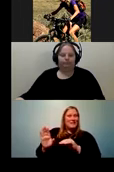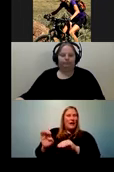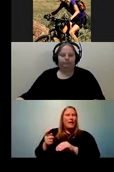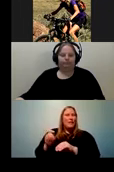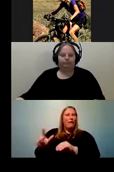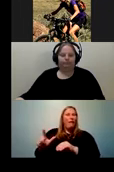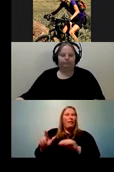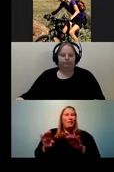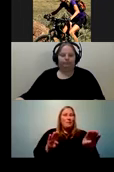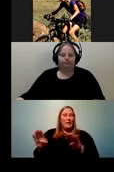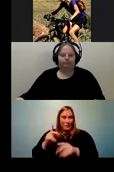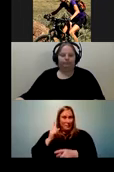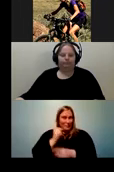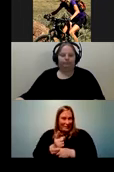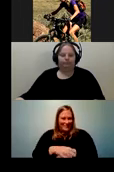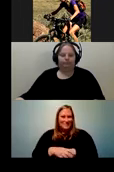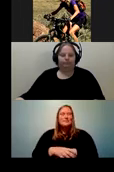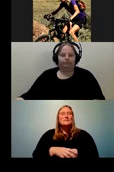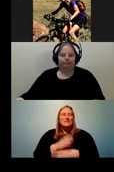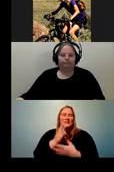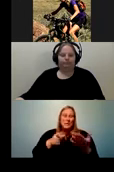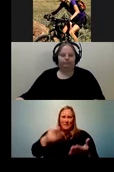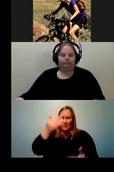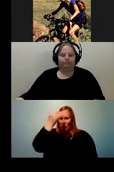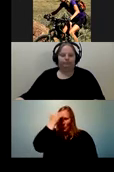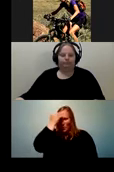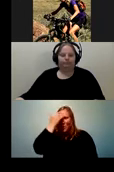tell you. Some of you, I know, some of you have seen this